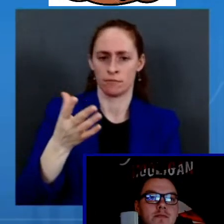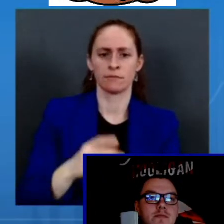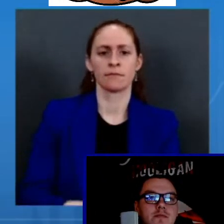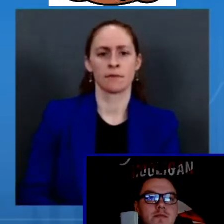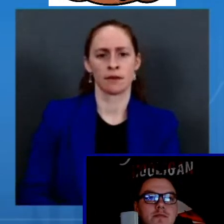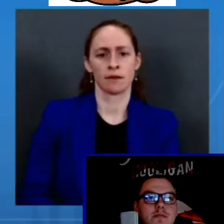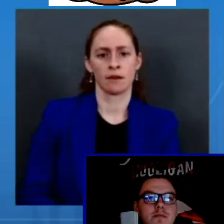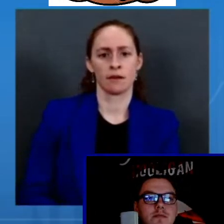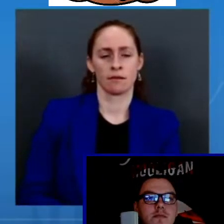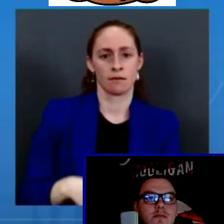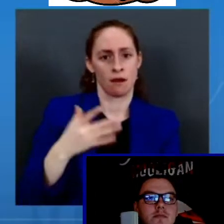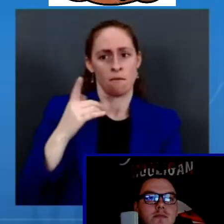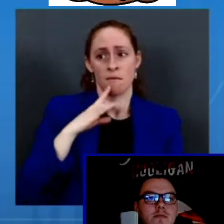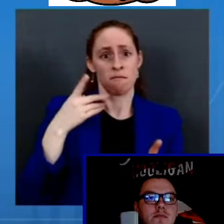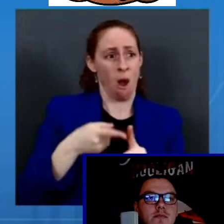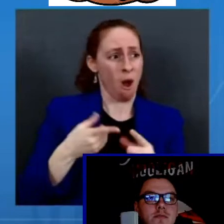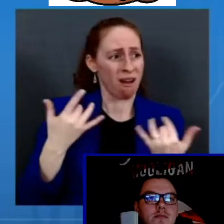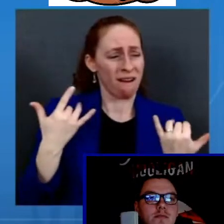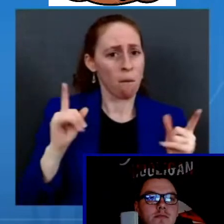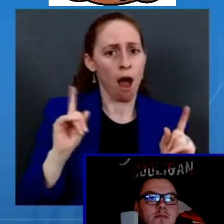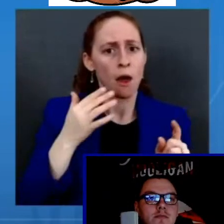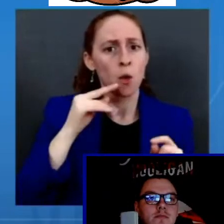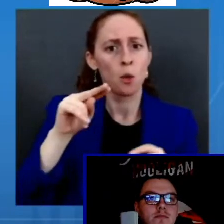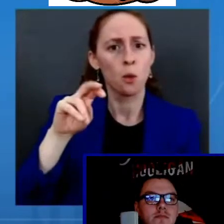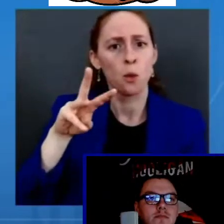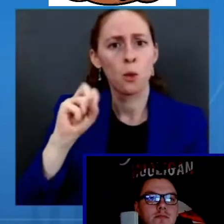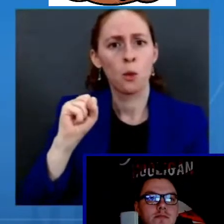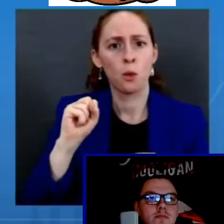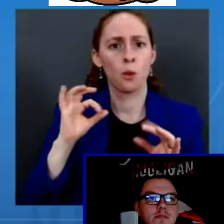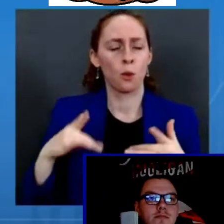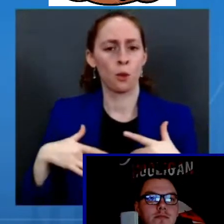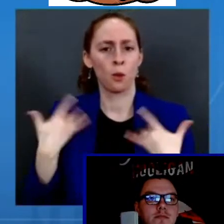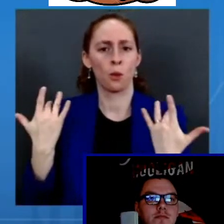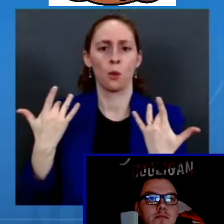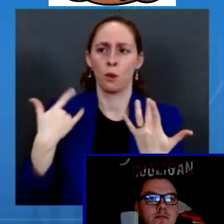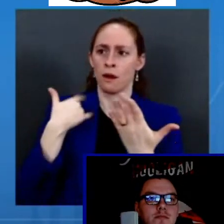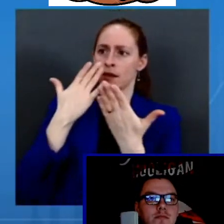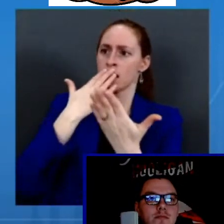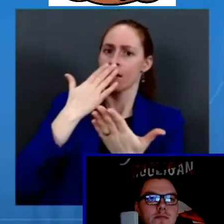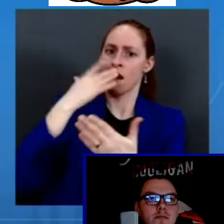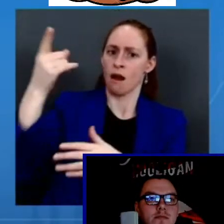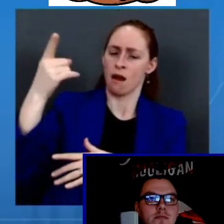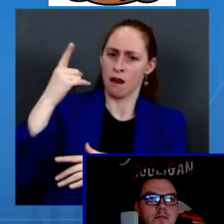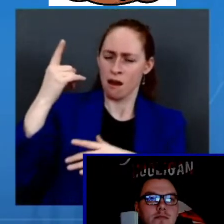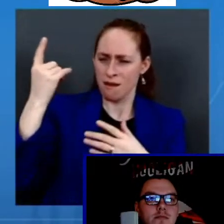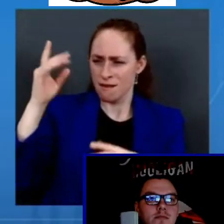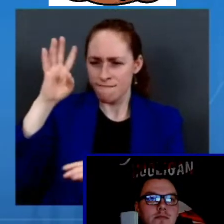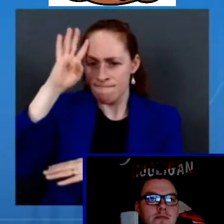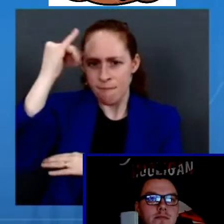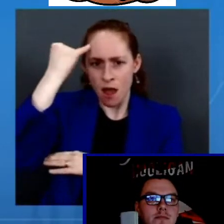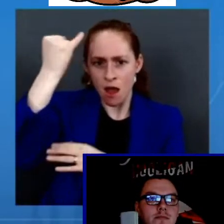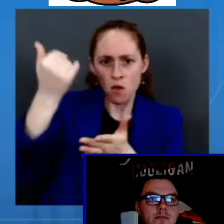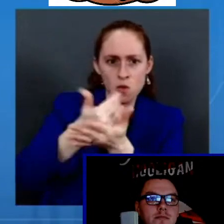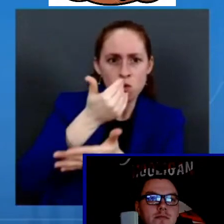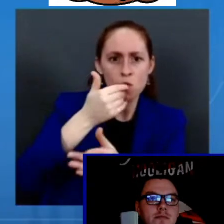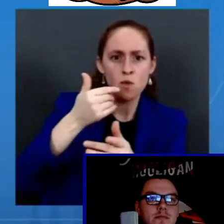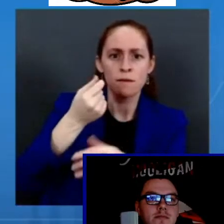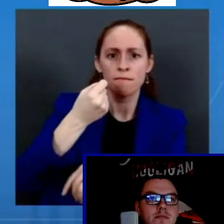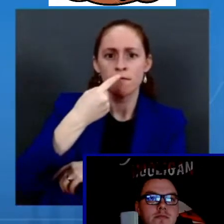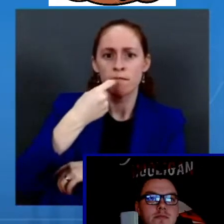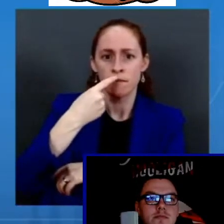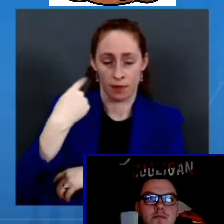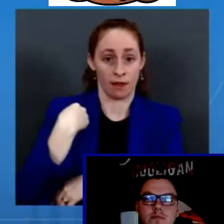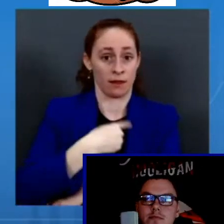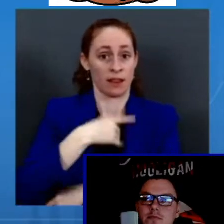for their innovation. We do have 10 million doses ordered, which is the largest amount of any country